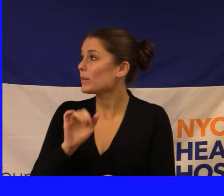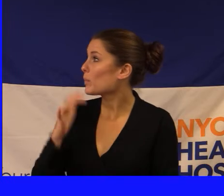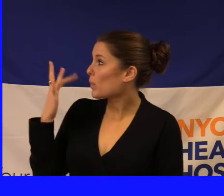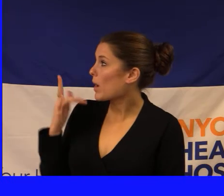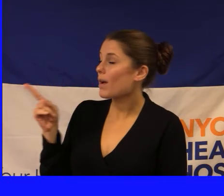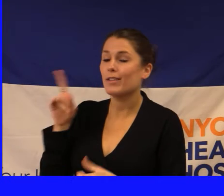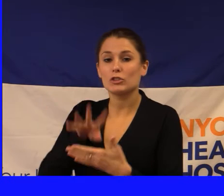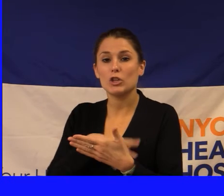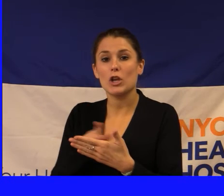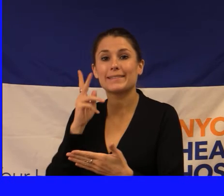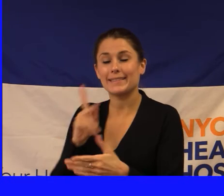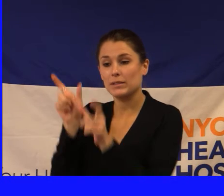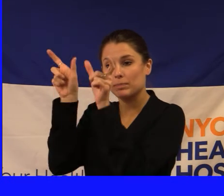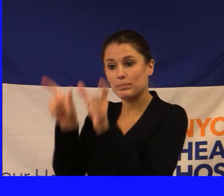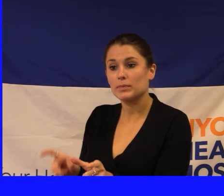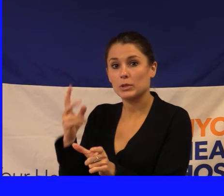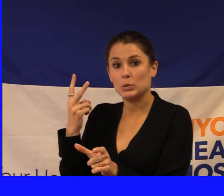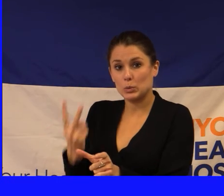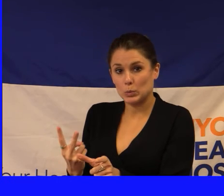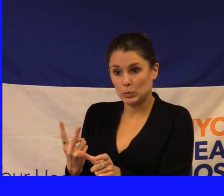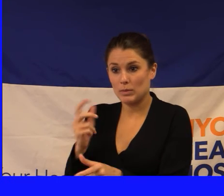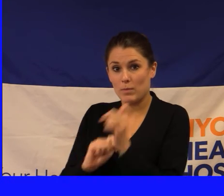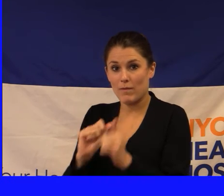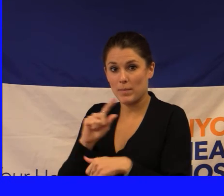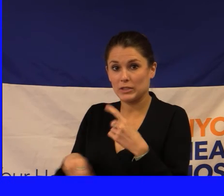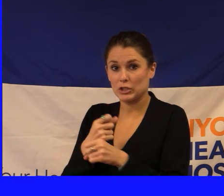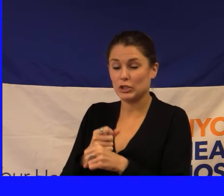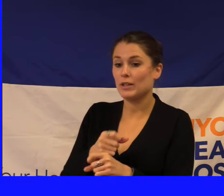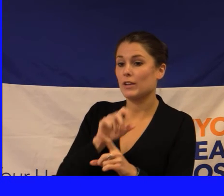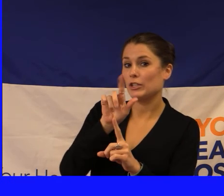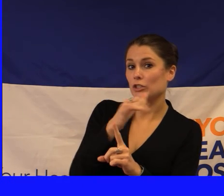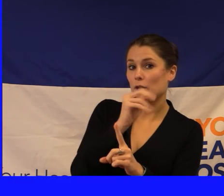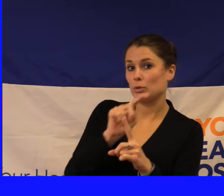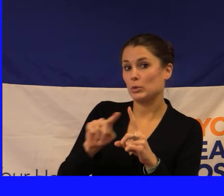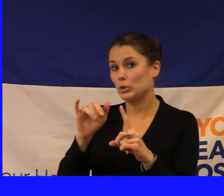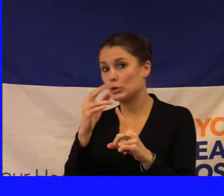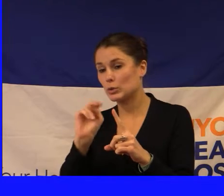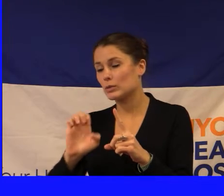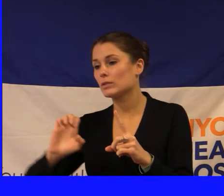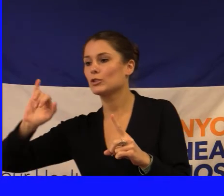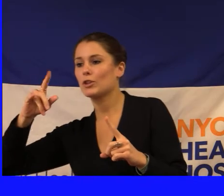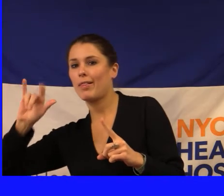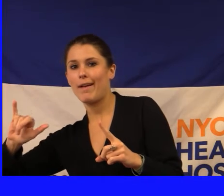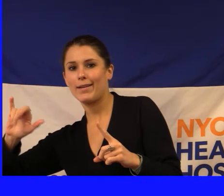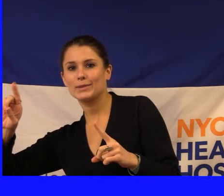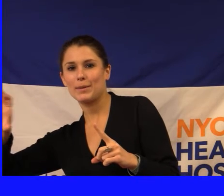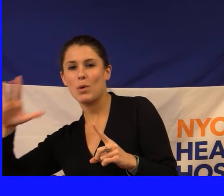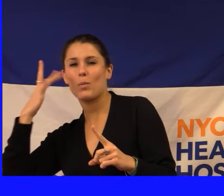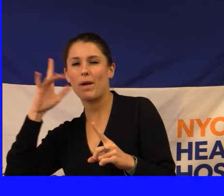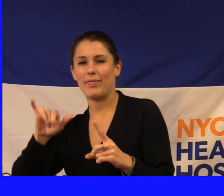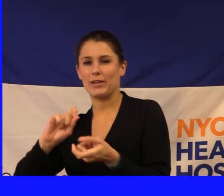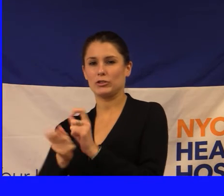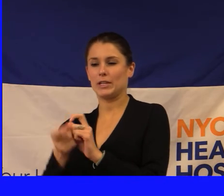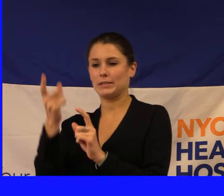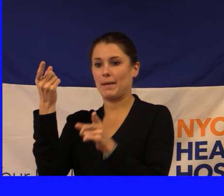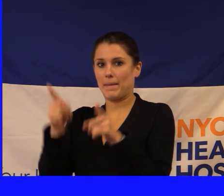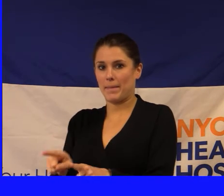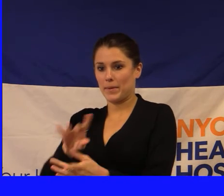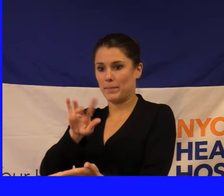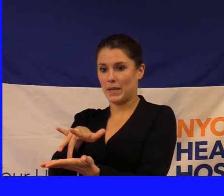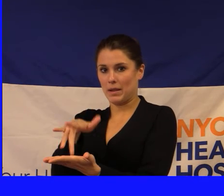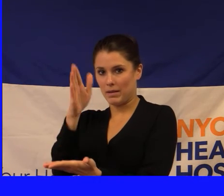for performance year 19, January through June and July through December. And the impact of it was significant,